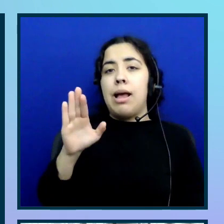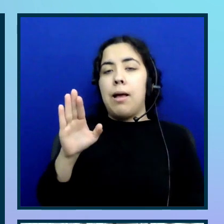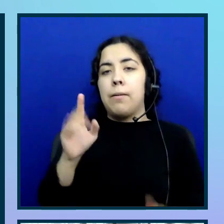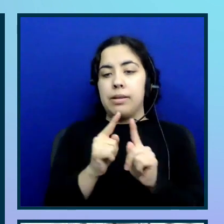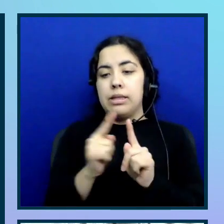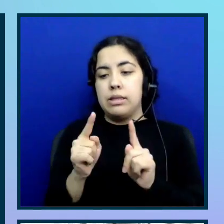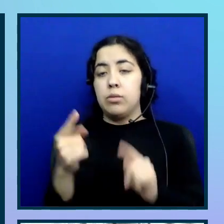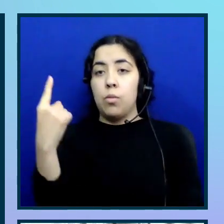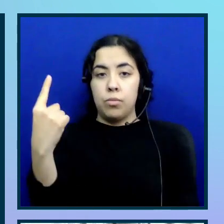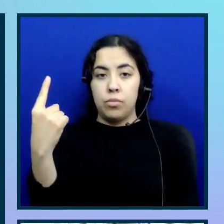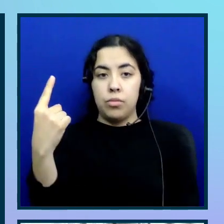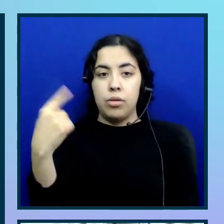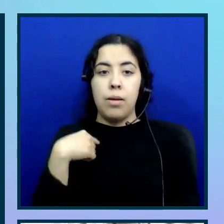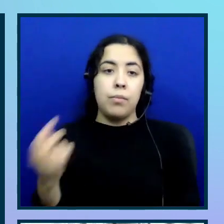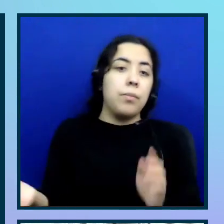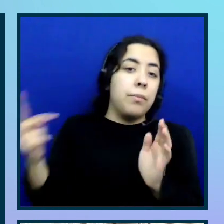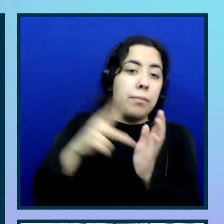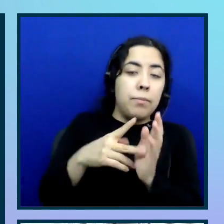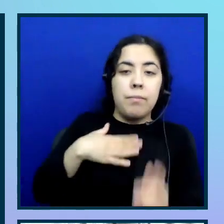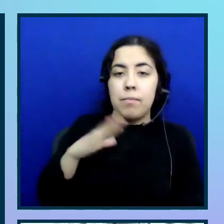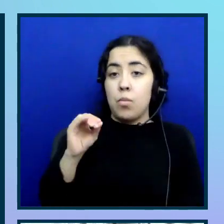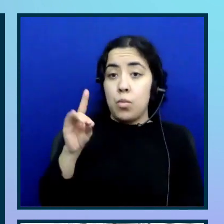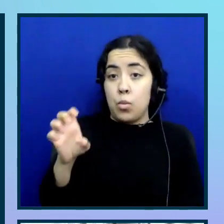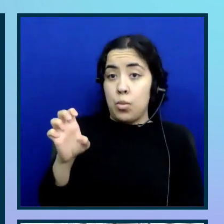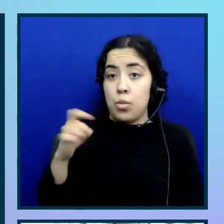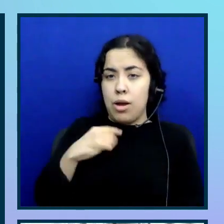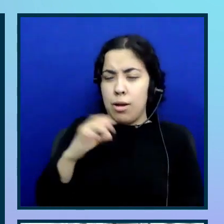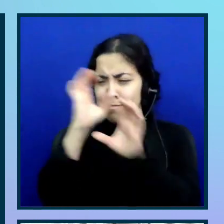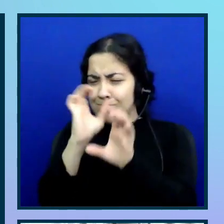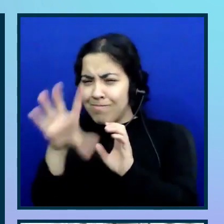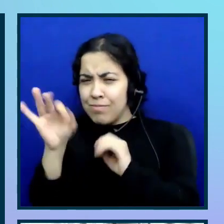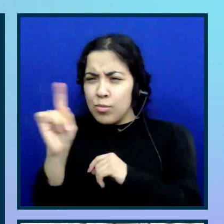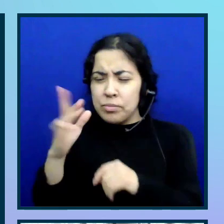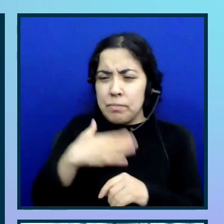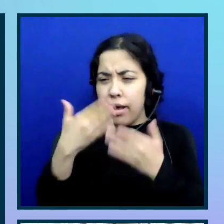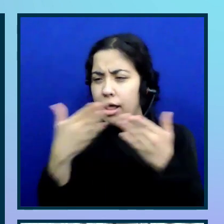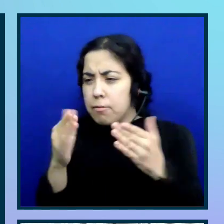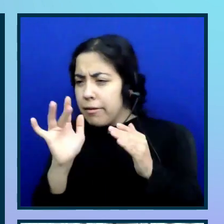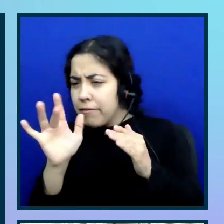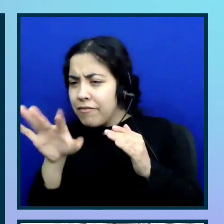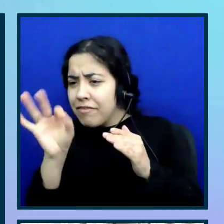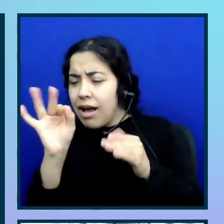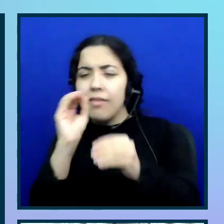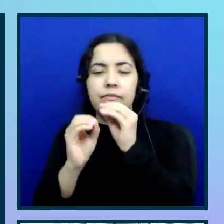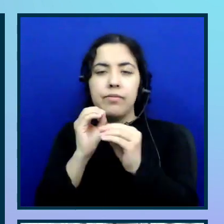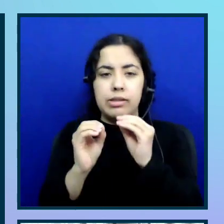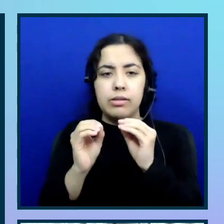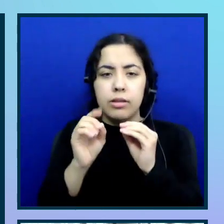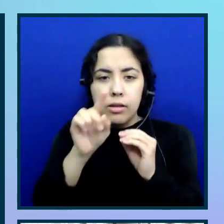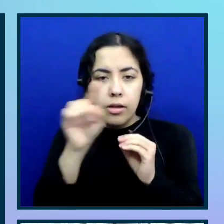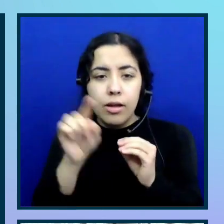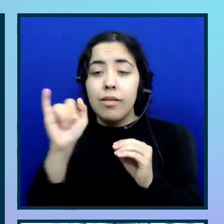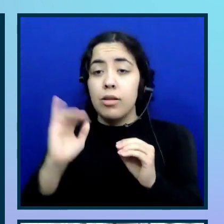to tab back to my code and go find that element in order to fix it. So we can see here, here's our